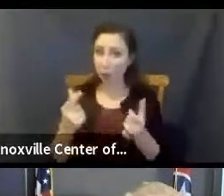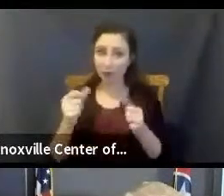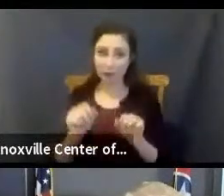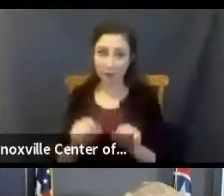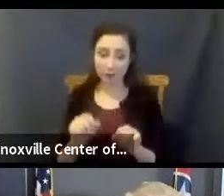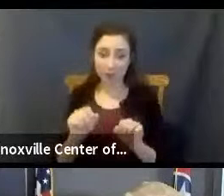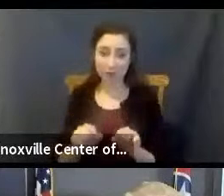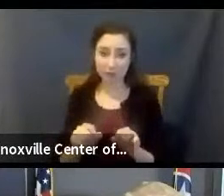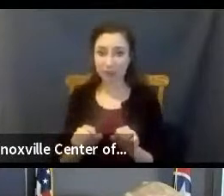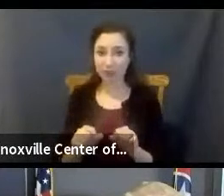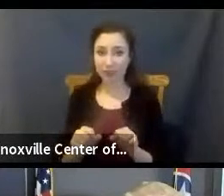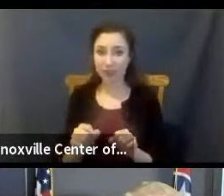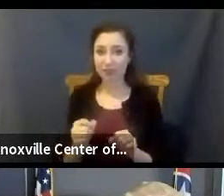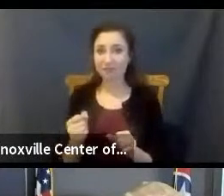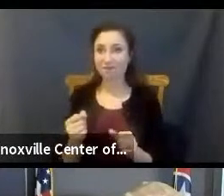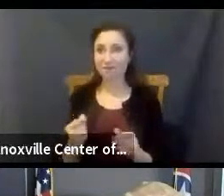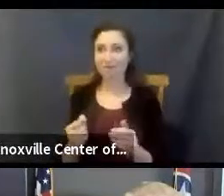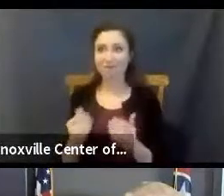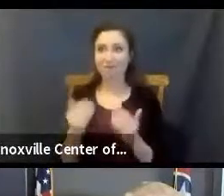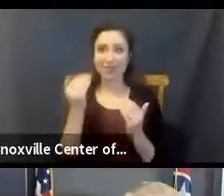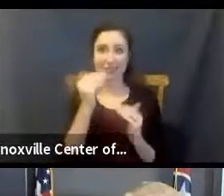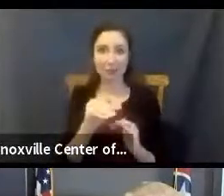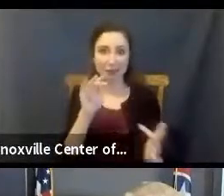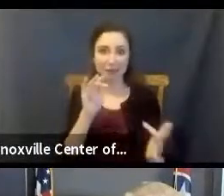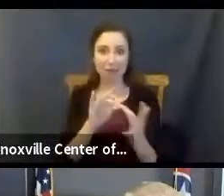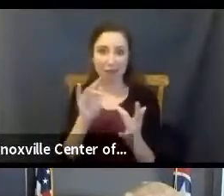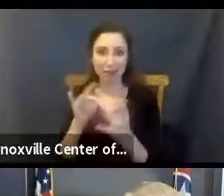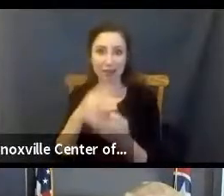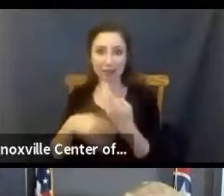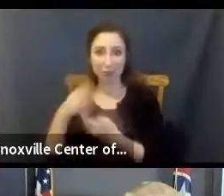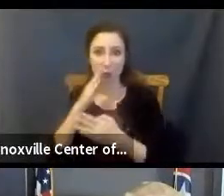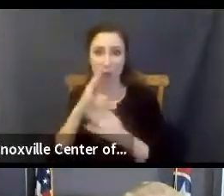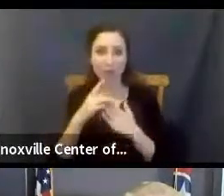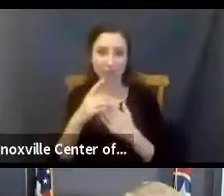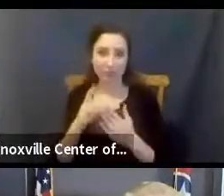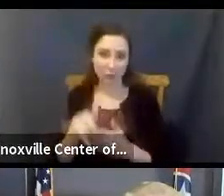So fewer interactions and contacts, I believe, will lead to that.